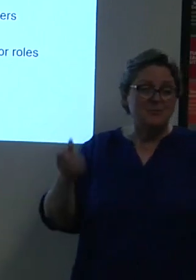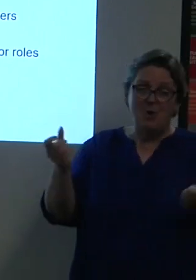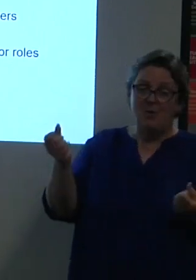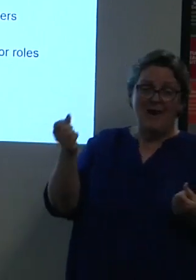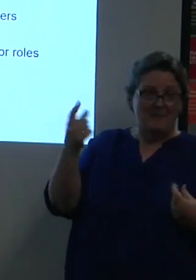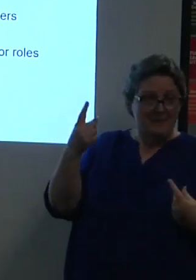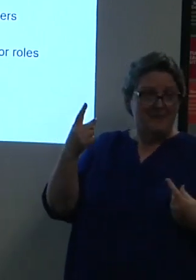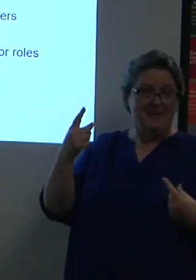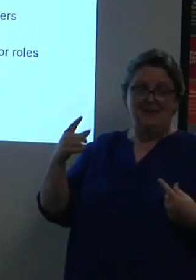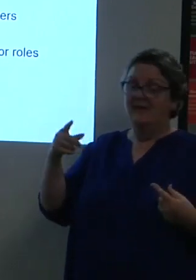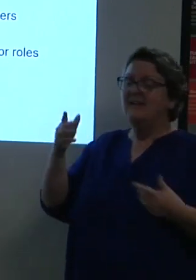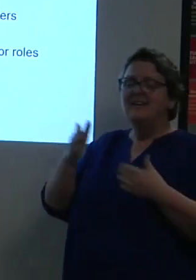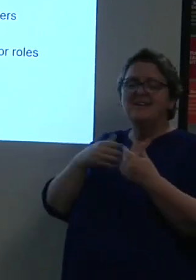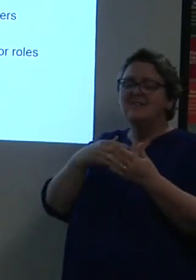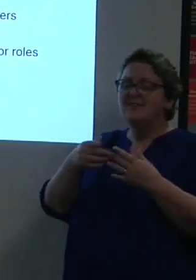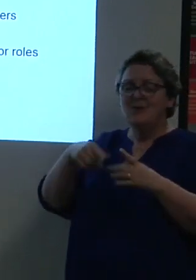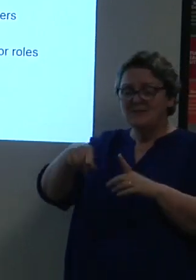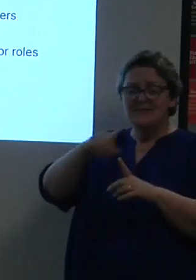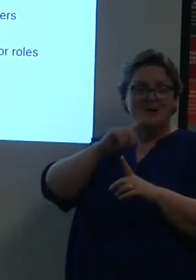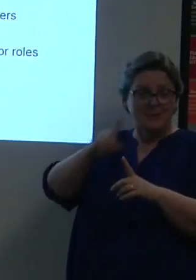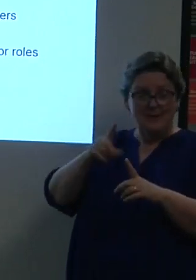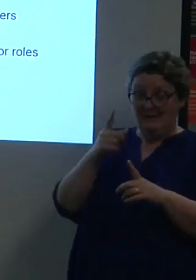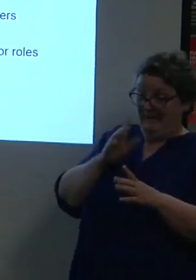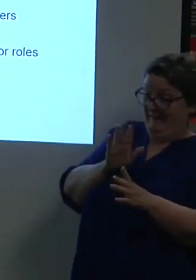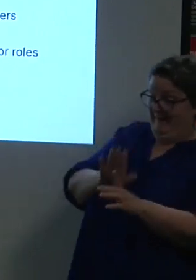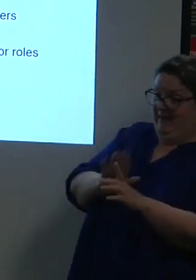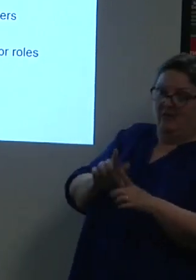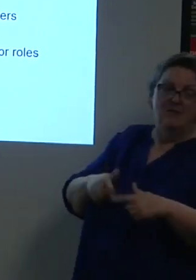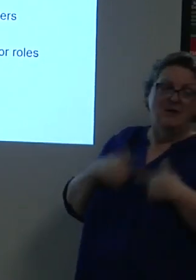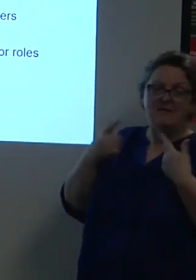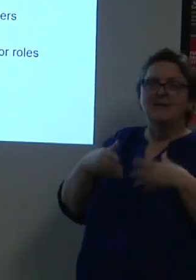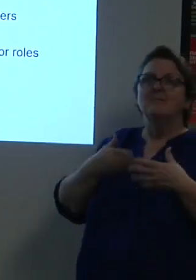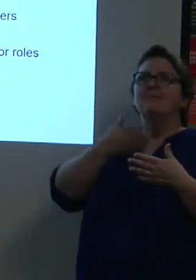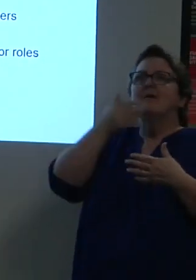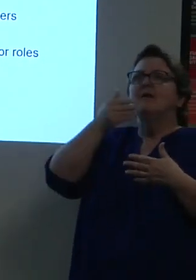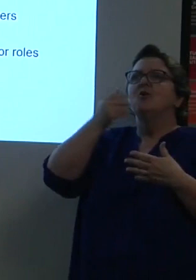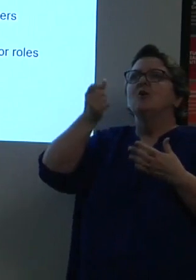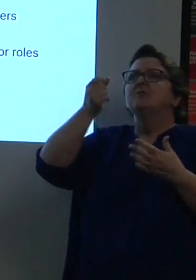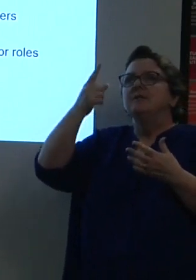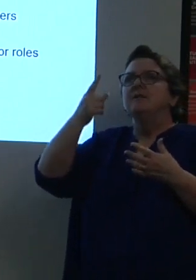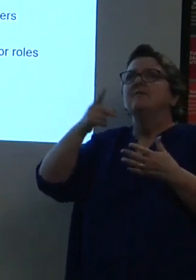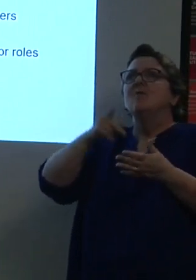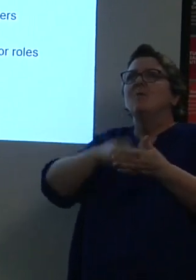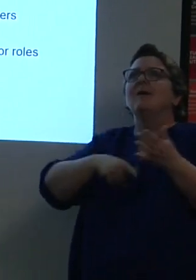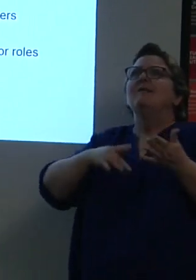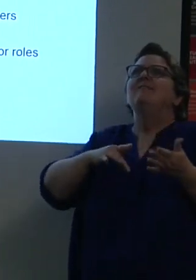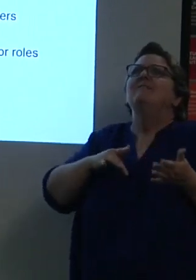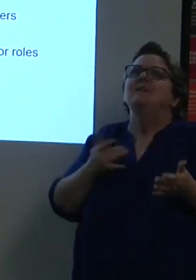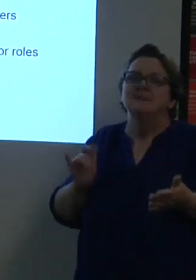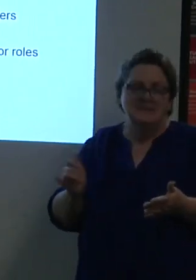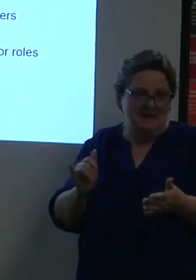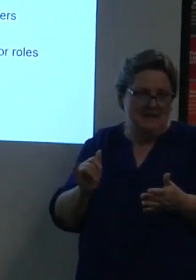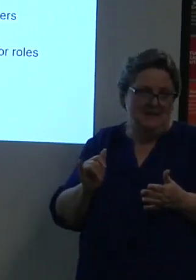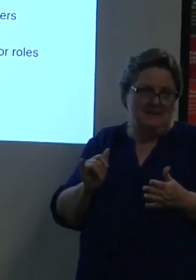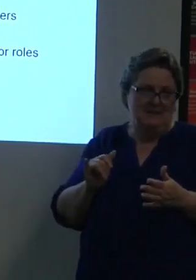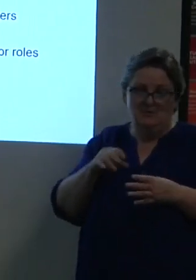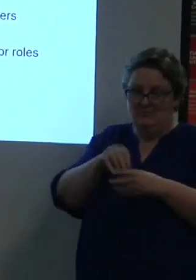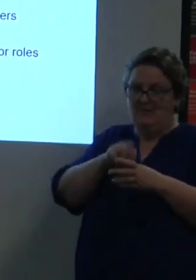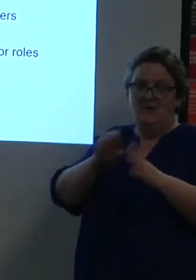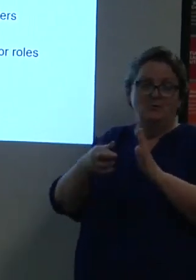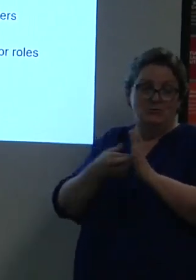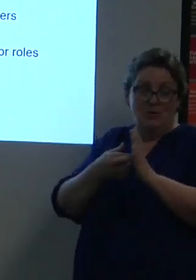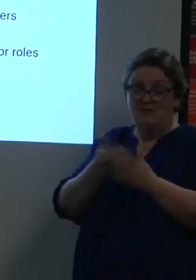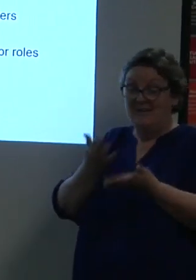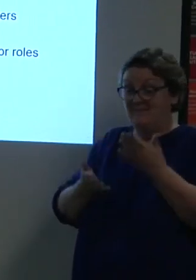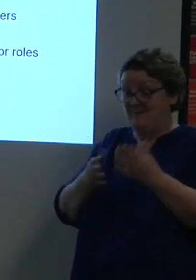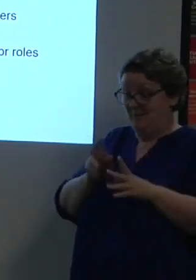a fictitious setting, it can give them a better understanding of what it might be like for those other practitioners in the real world. And those might be people that